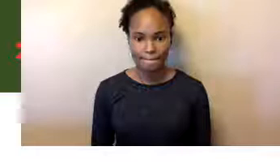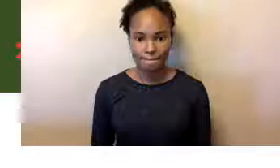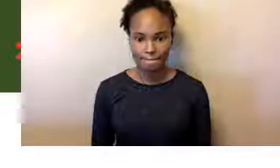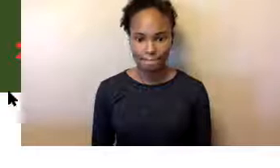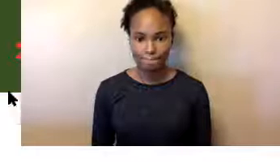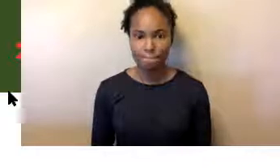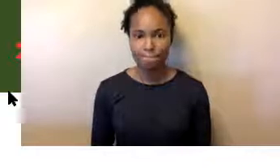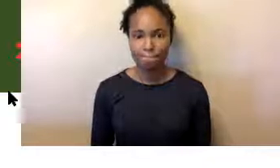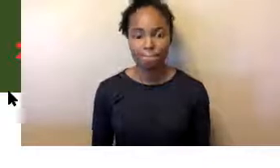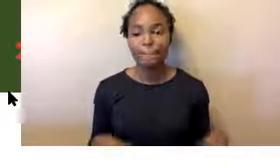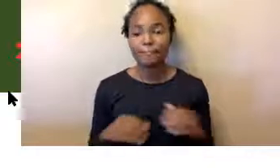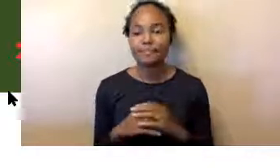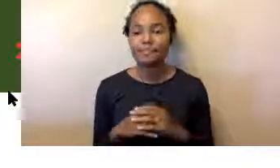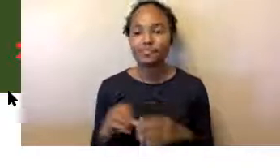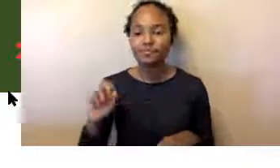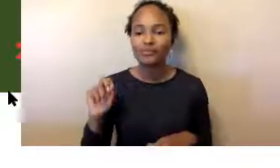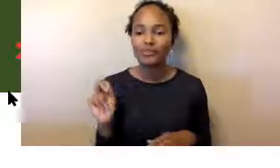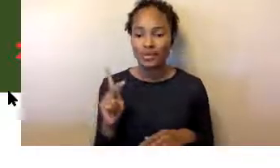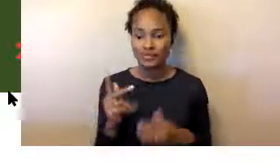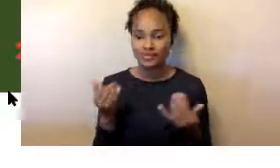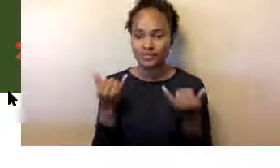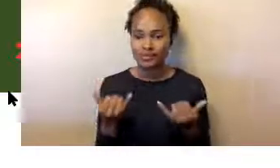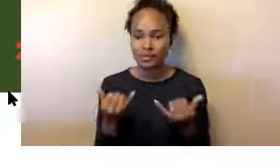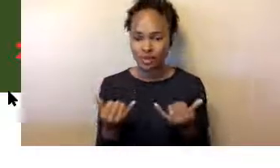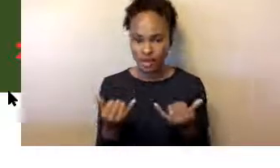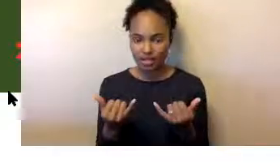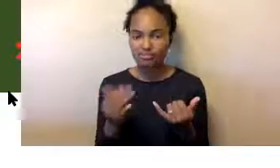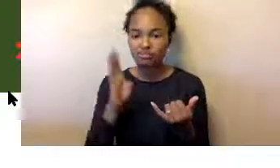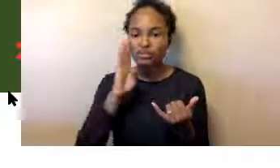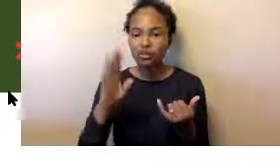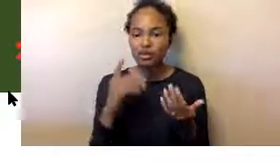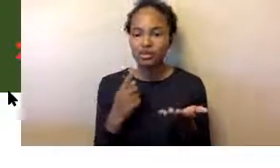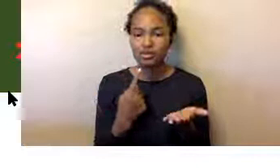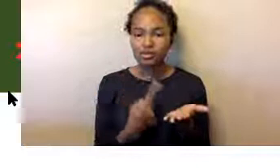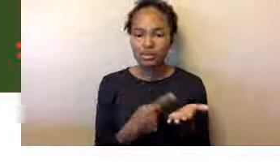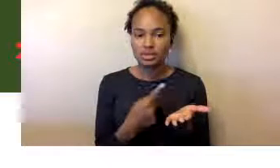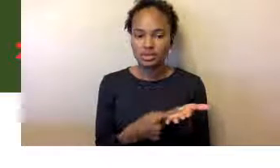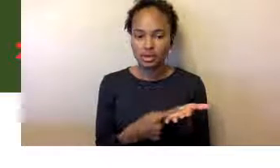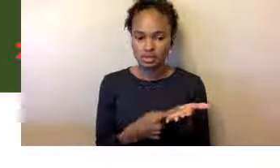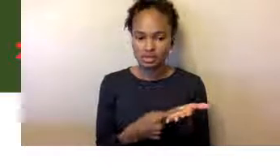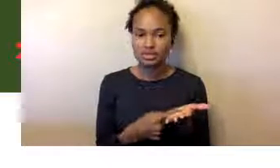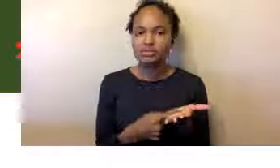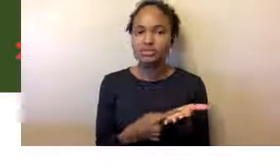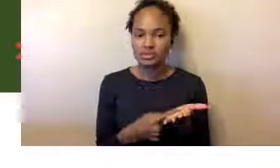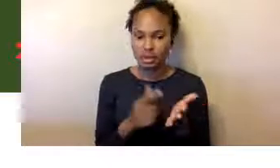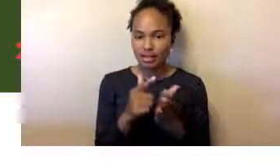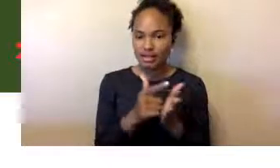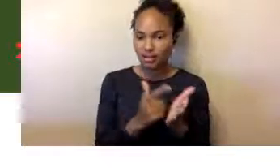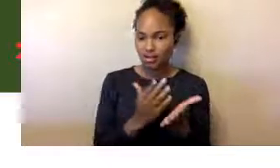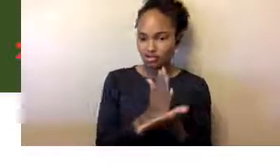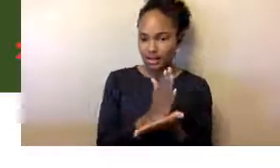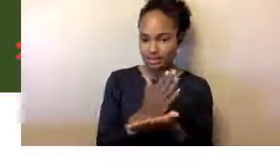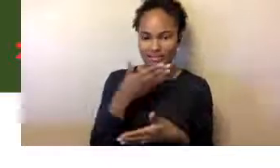Okay, so today we're going to be discussing the legal rights and best practices